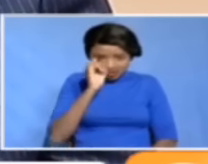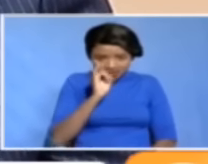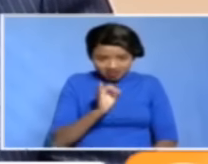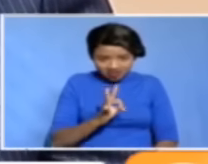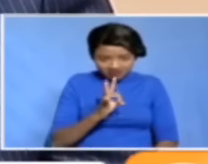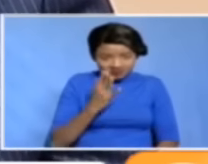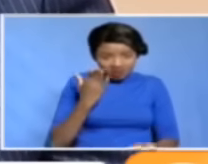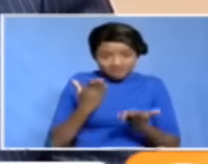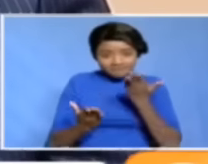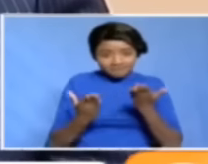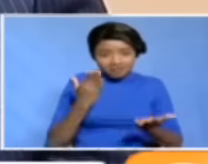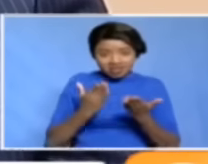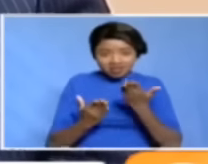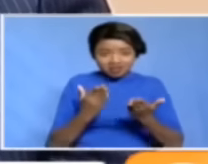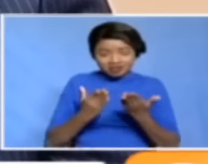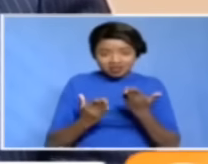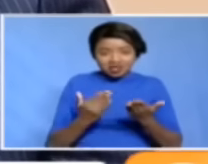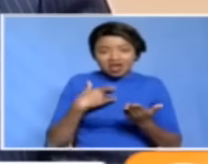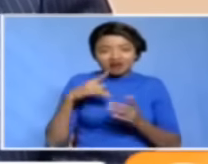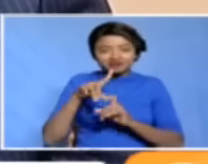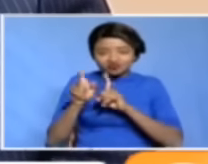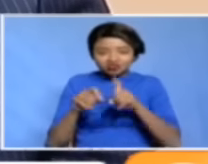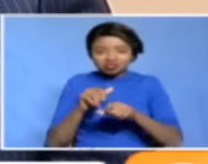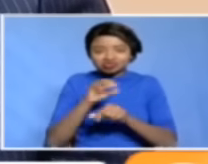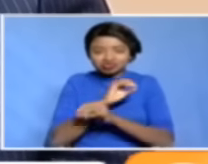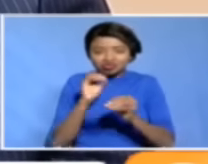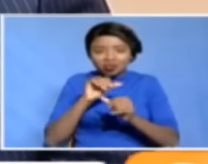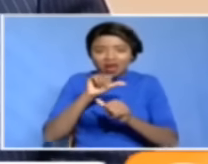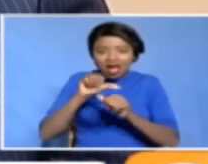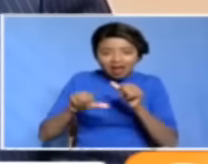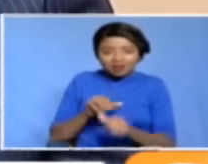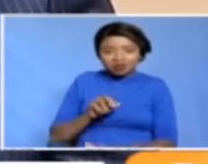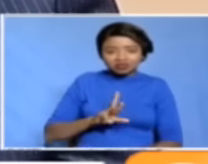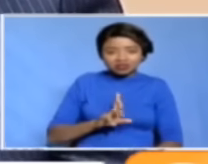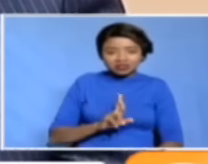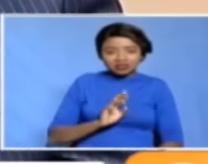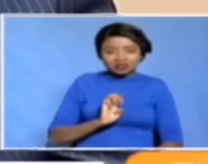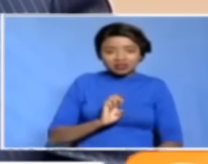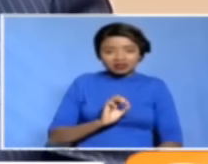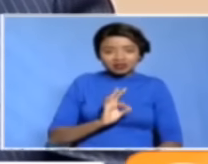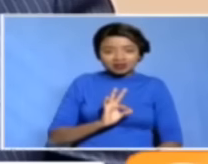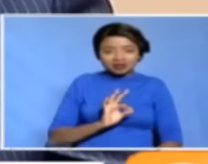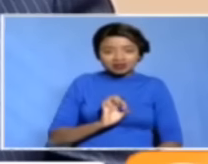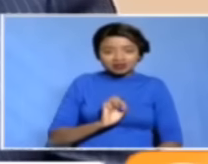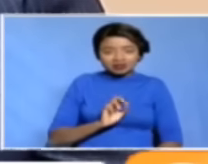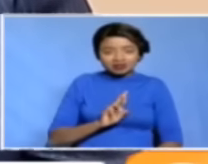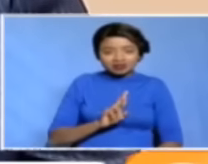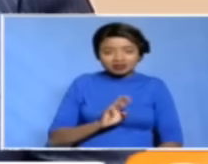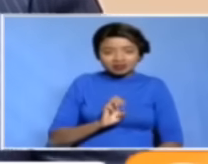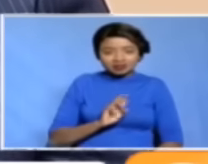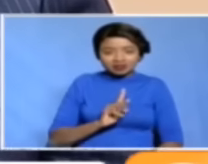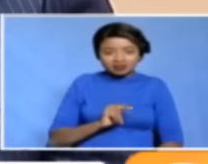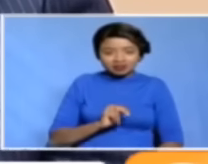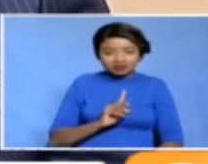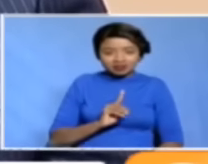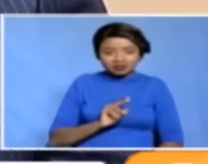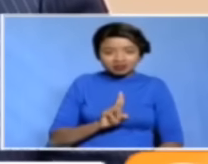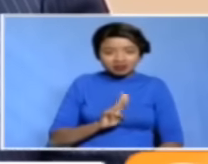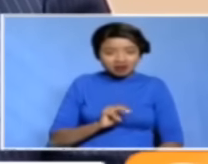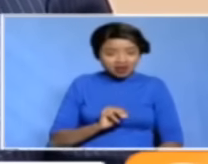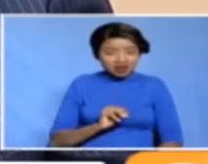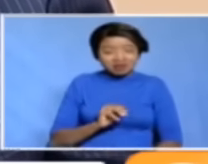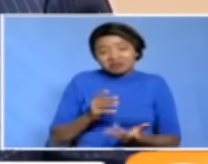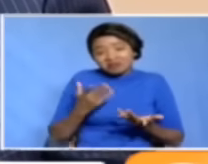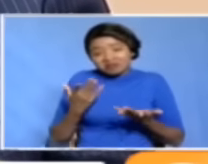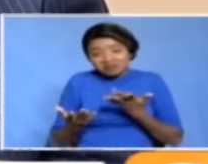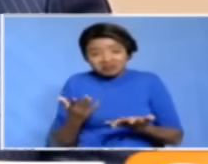the absence of referendum questions to be put to the people of Kenya, then whether we will have referendum or not is neither here